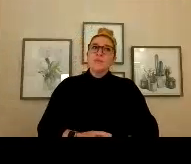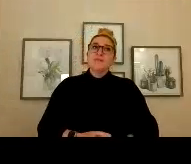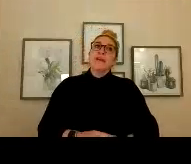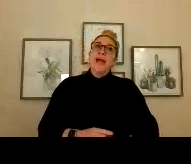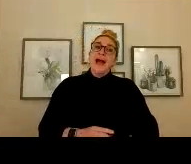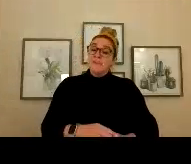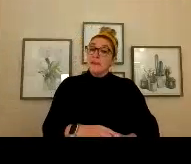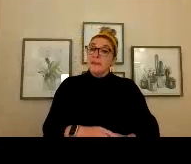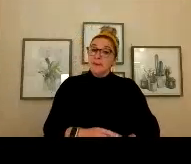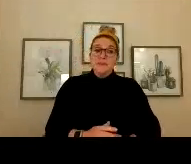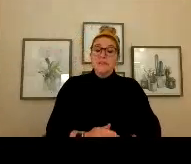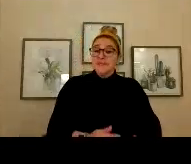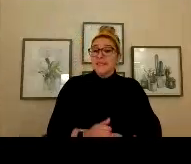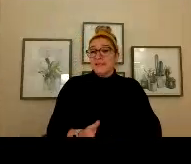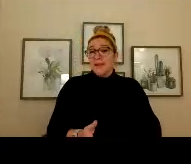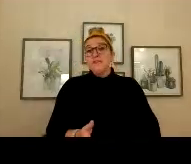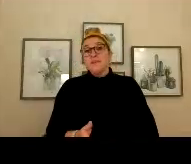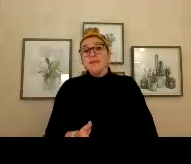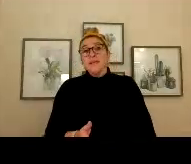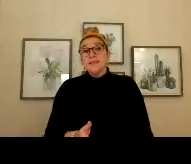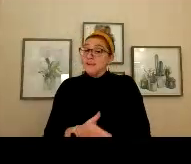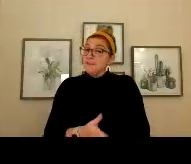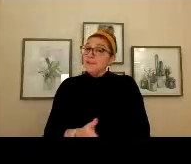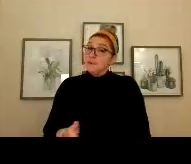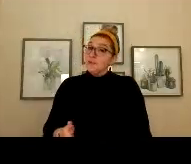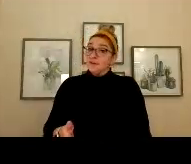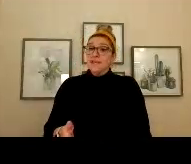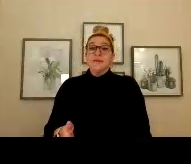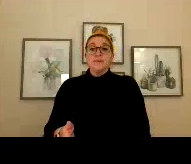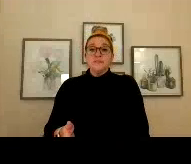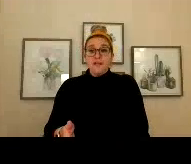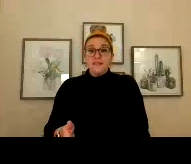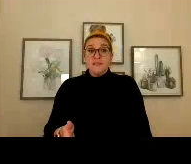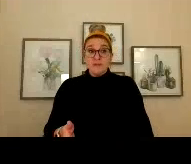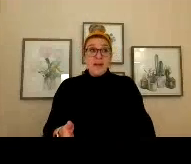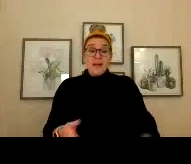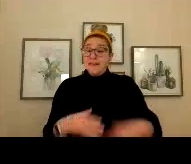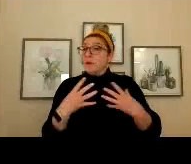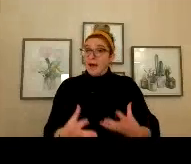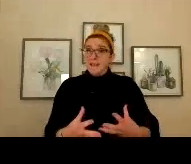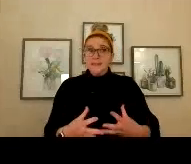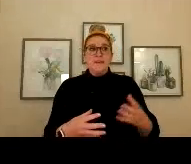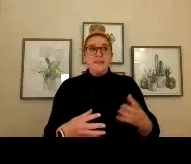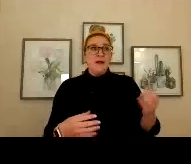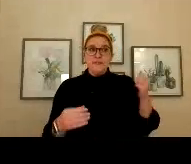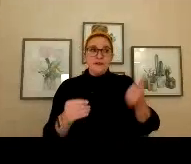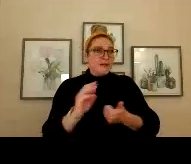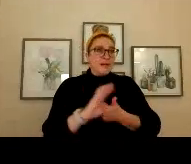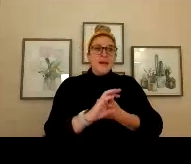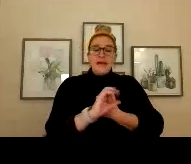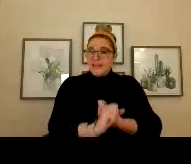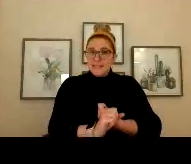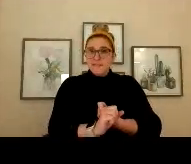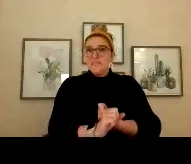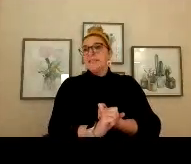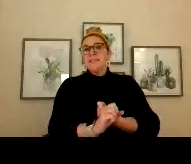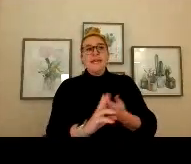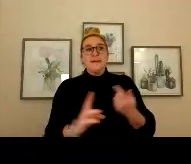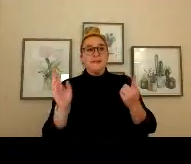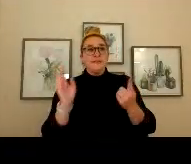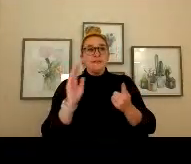was very adamant about disclosing at the interview because they viewed their diagnosis of autism as a positive, how they're very attentive